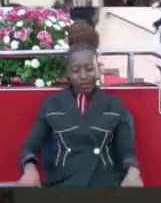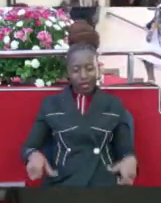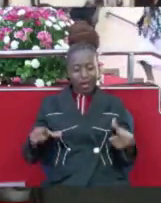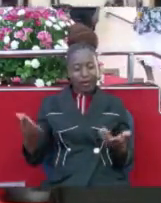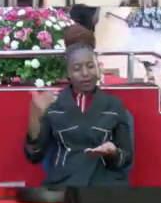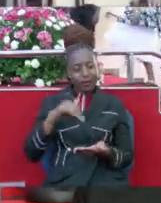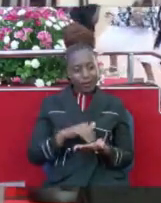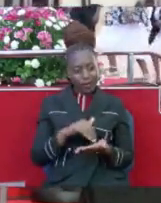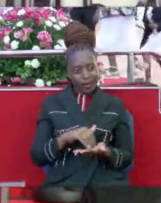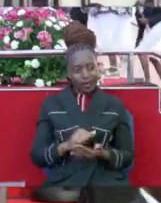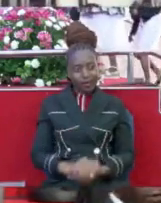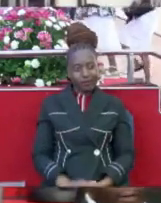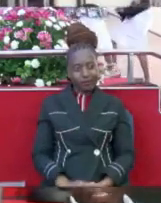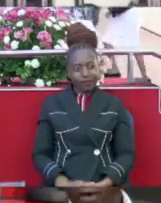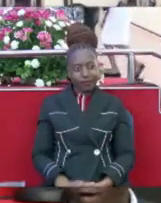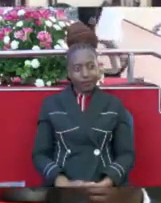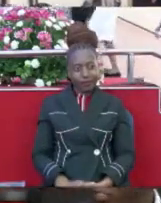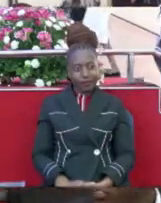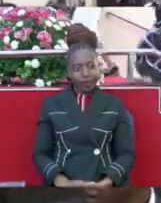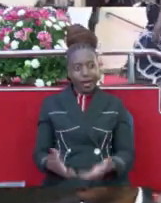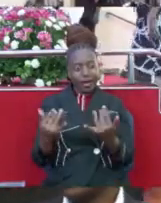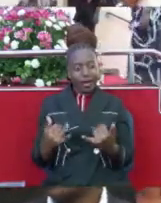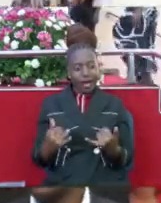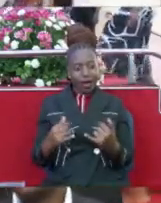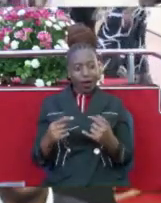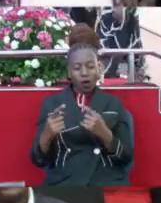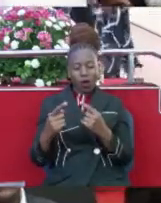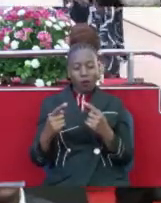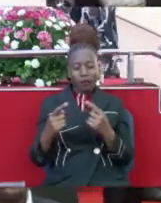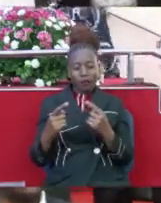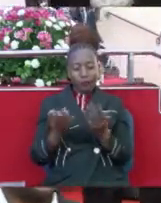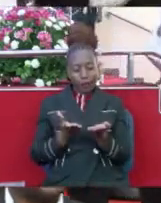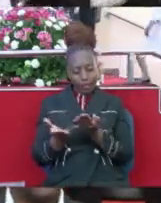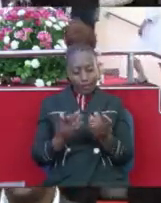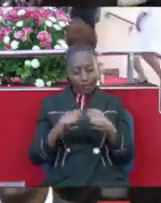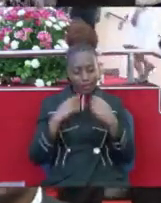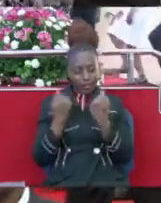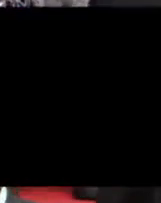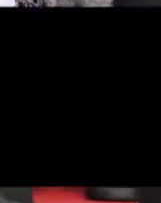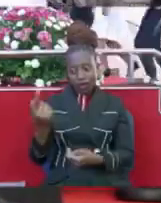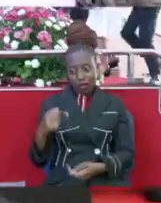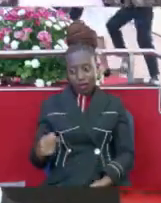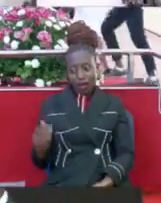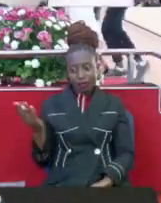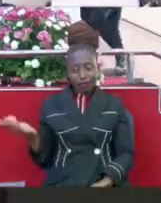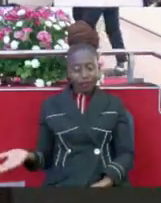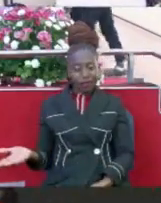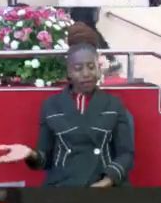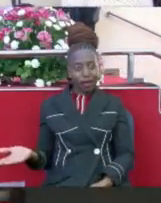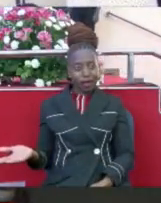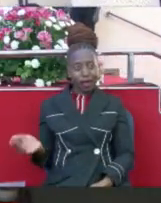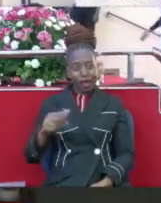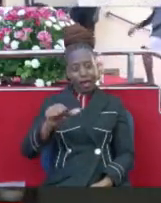kuwa na maisha ambayo yamebadilishwa. And so the ministry team comes in front there. Wahudumu wanapokuja na huko pale. There are those who are